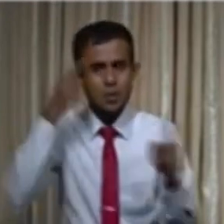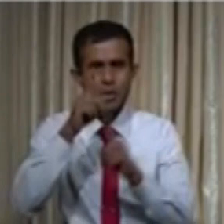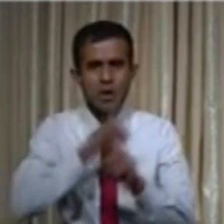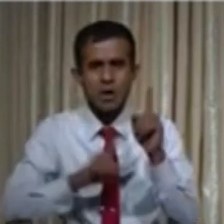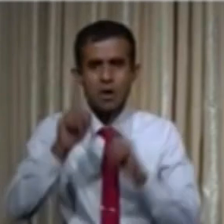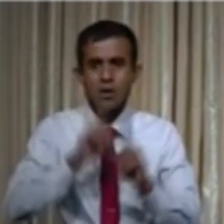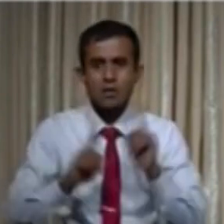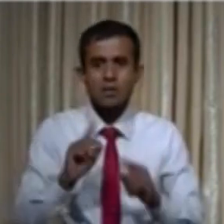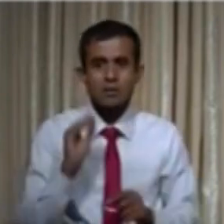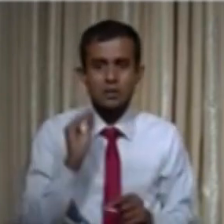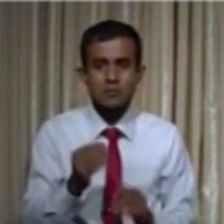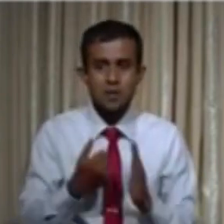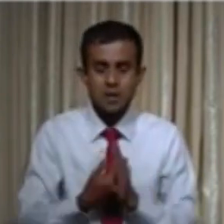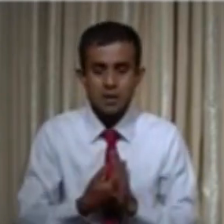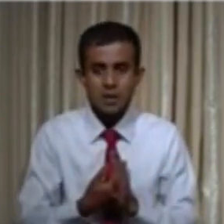Presiding Member, is that